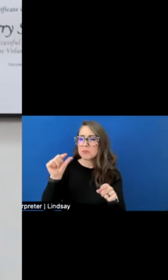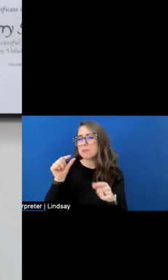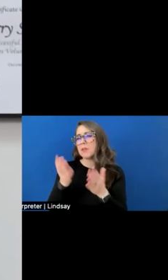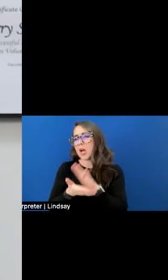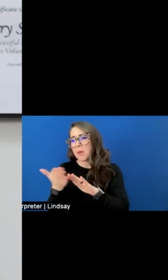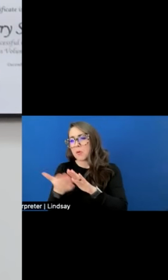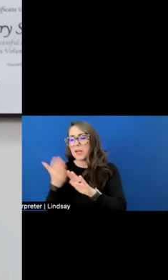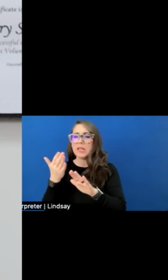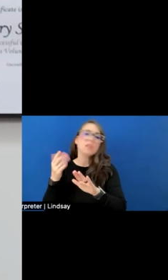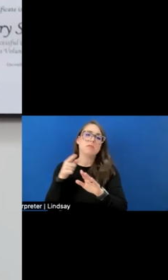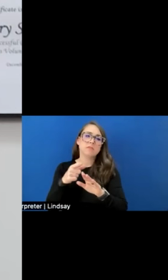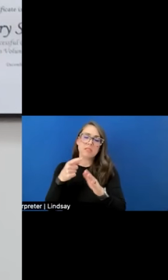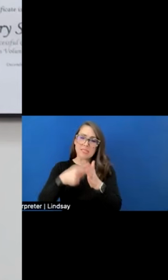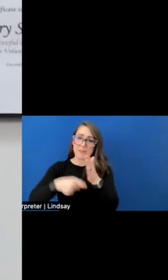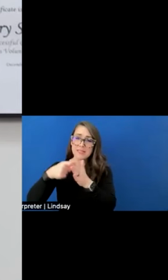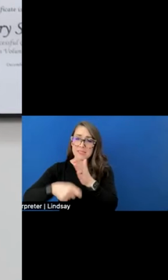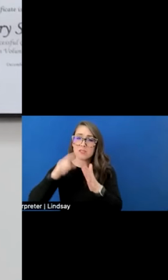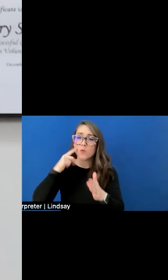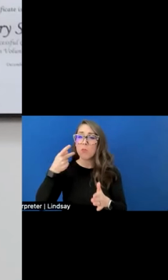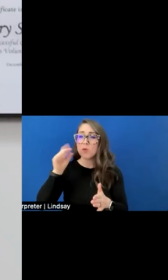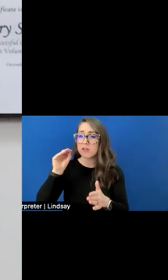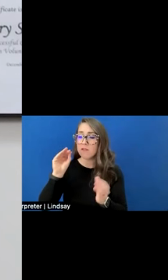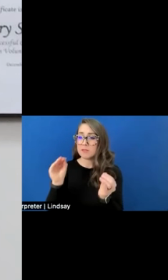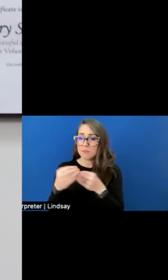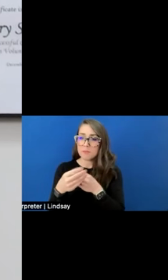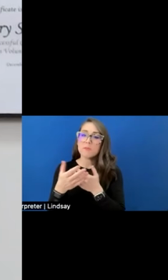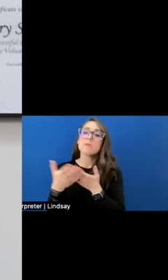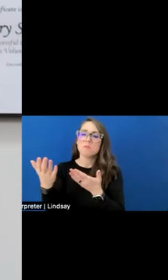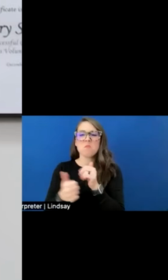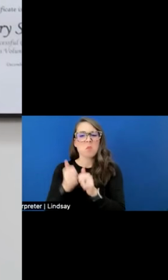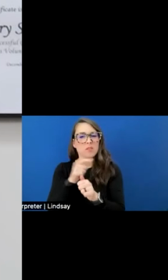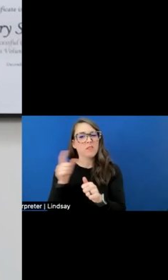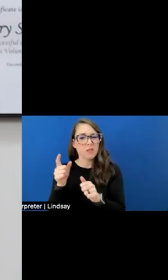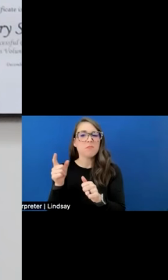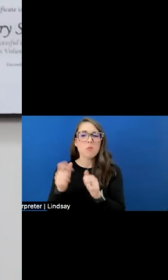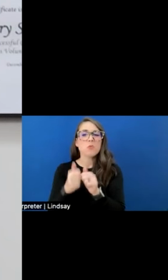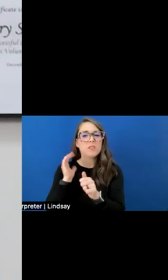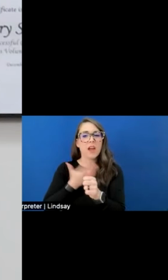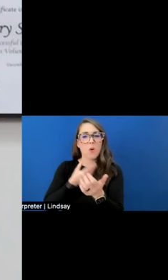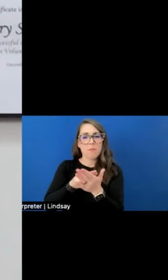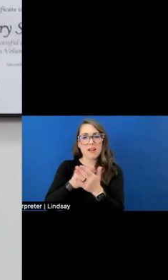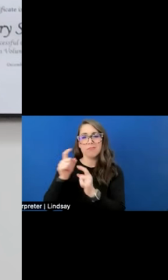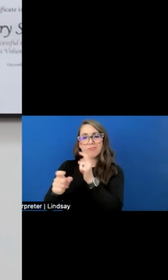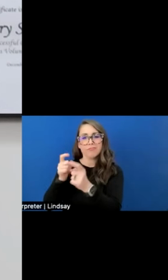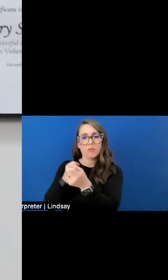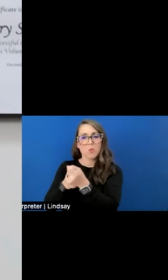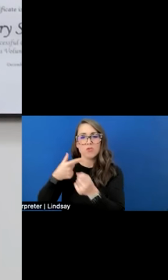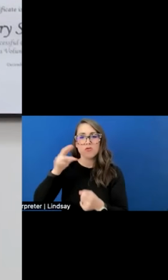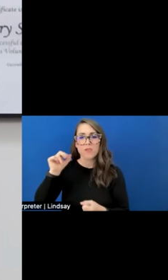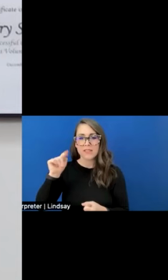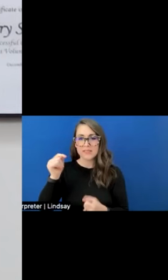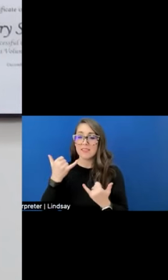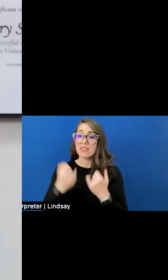the vast majority of our funds go to supporting our grants. This year, we are committed to giving out at least $3,000 in grant money